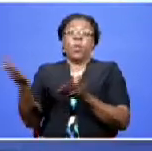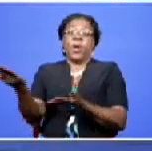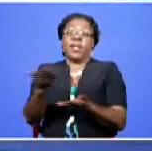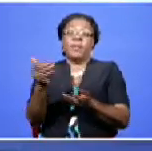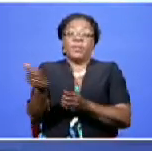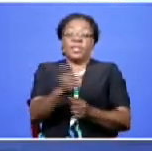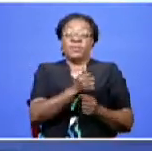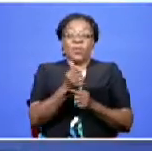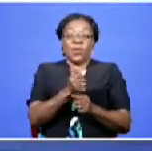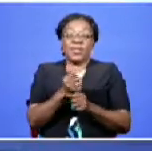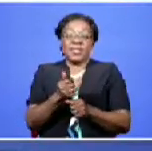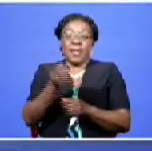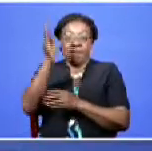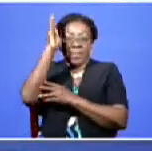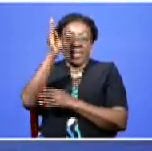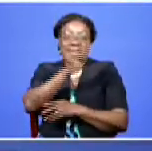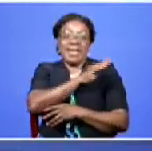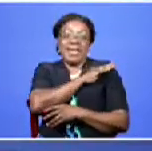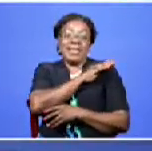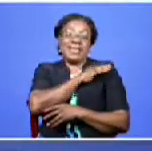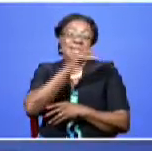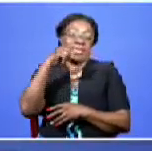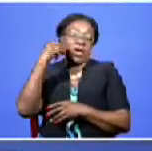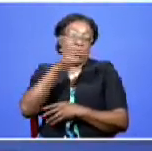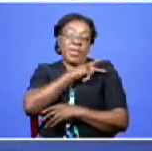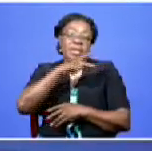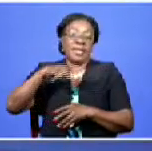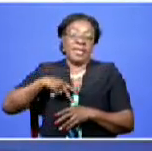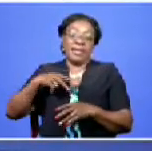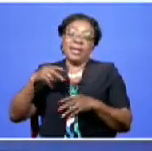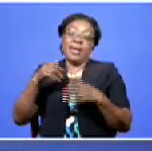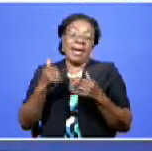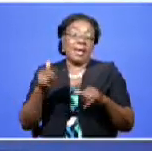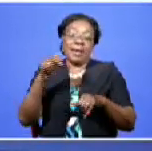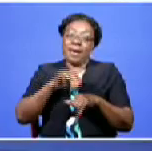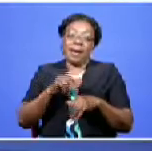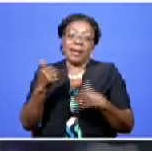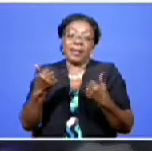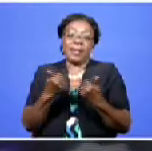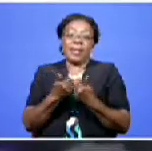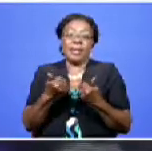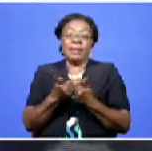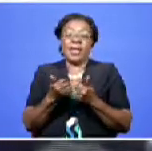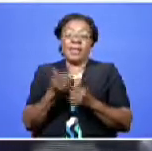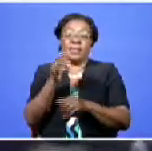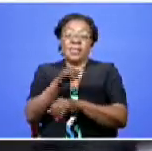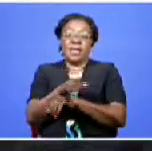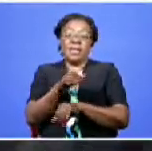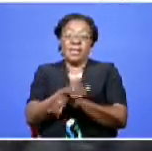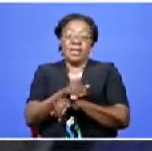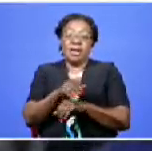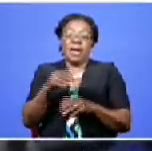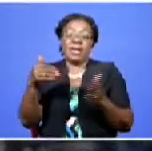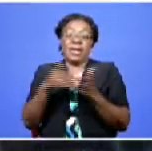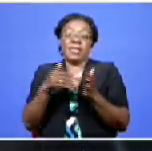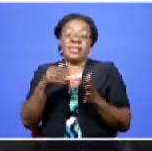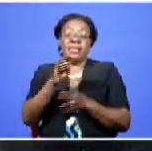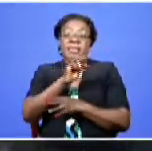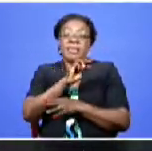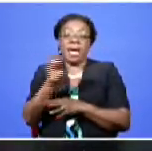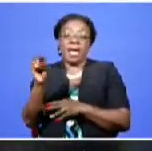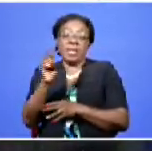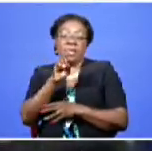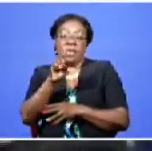Welcome to sports, everybody. Buddy Hield and the Sacramento Kings with a tough one last night at home against the Dallas Mavericks. Kings going down 35-31 after